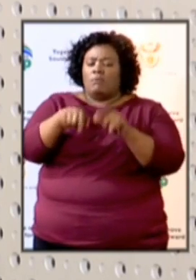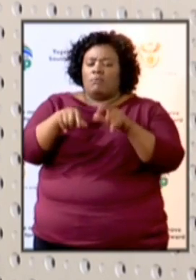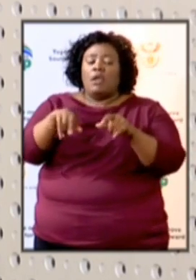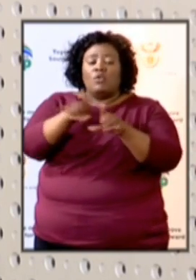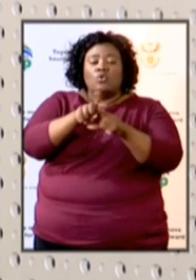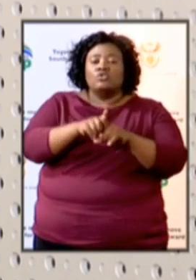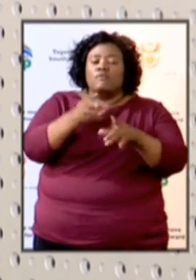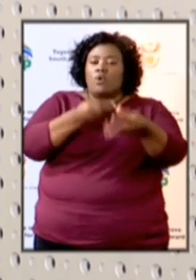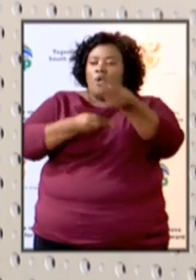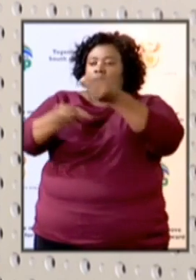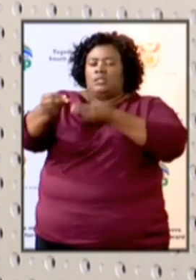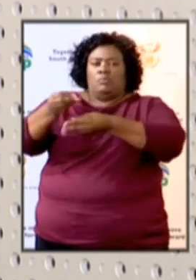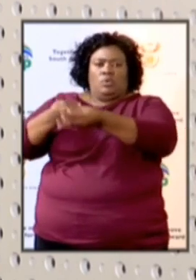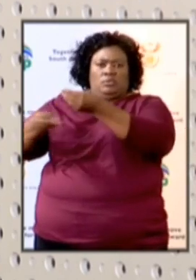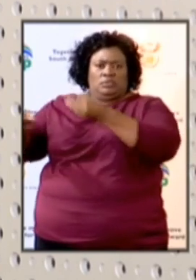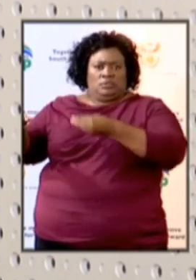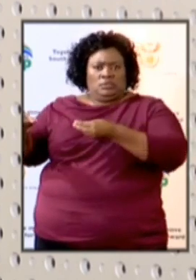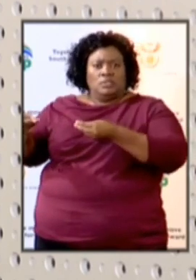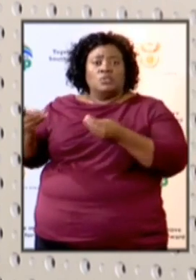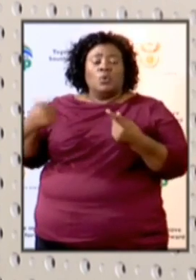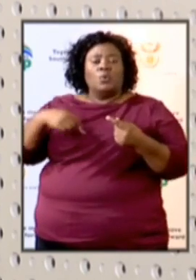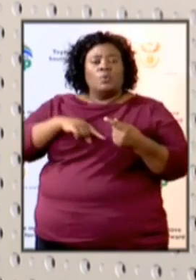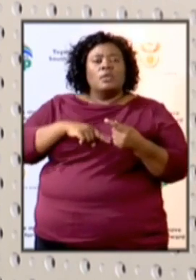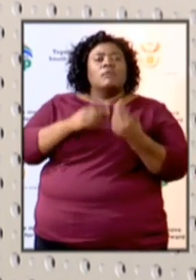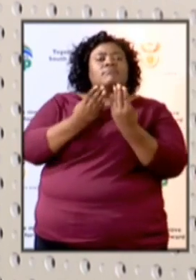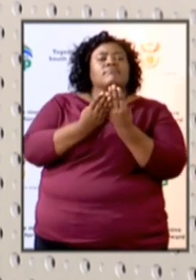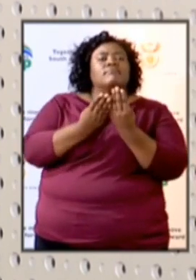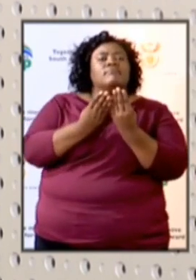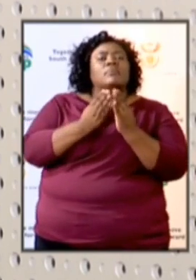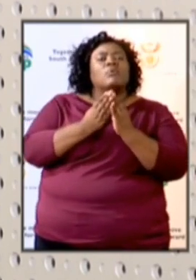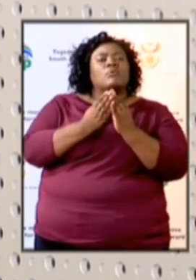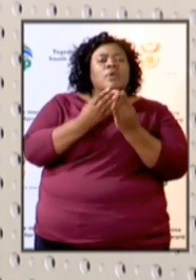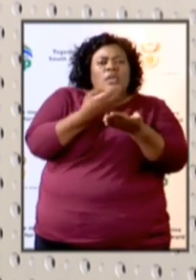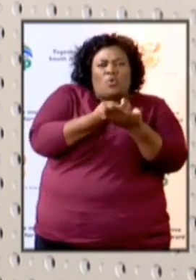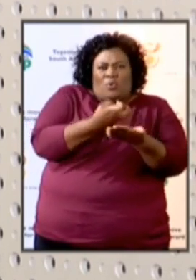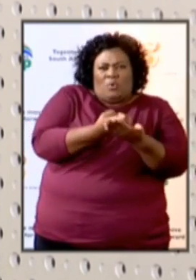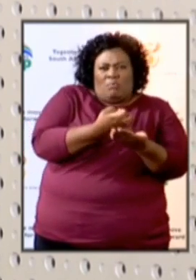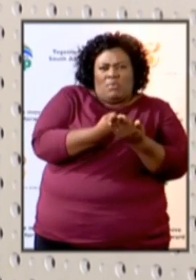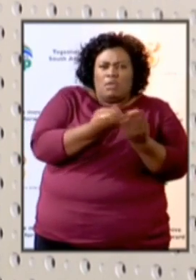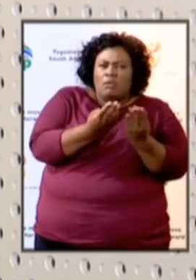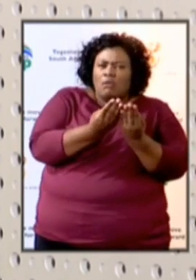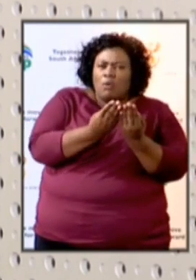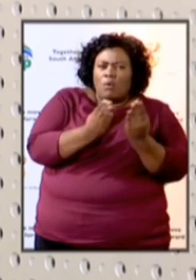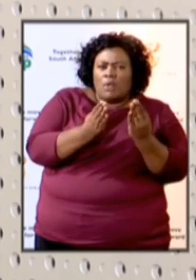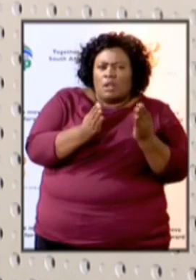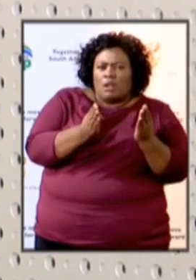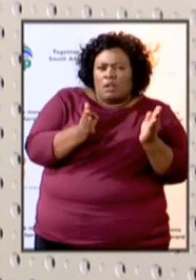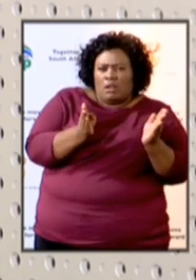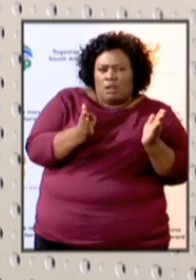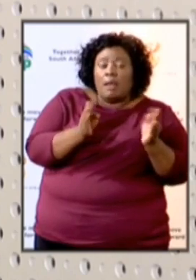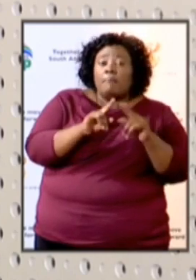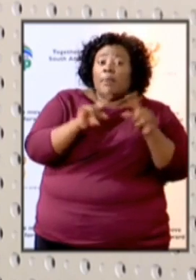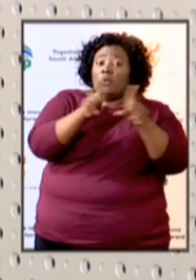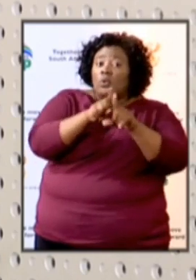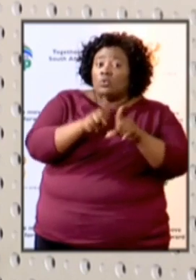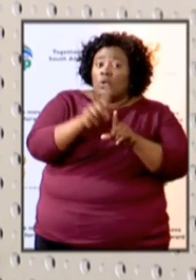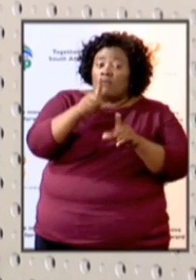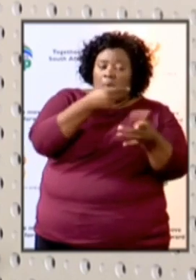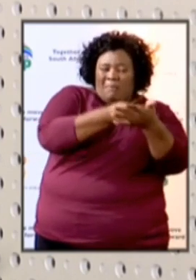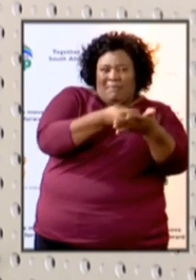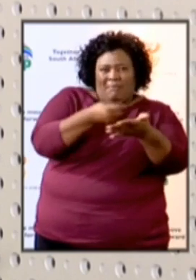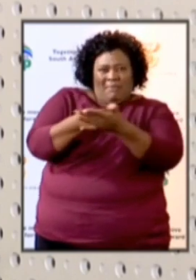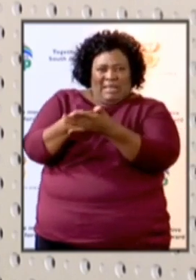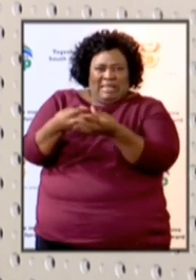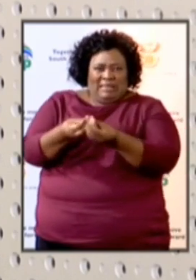export. That's what we are opening up the economy for. But also for purchasing of things